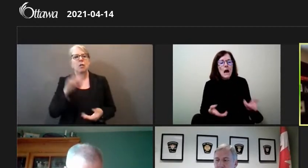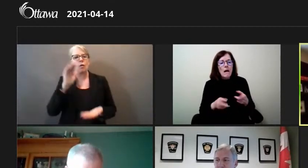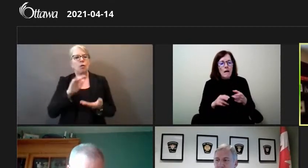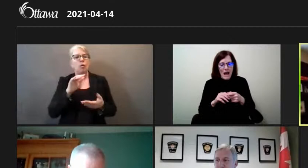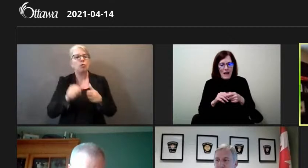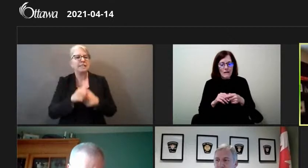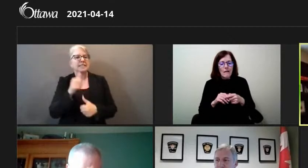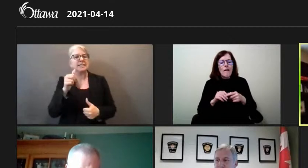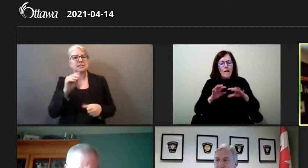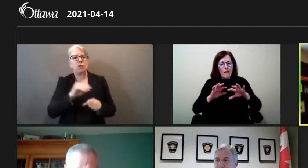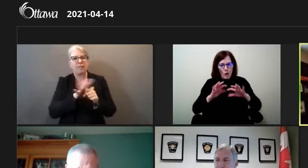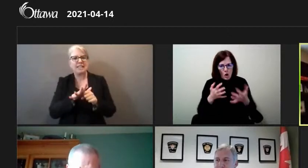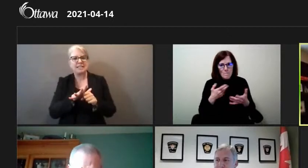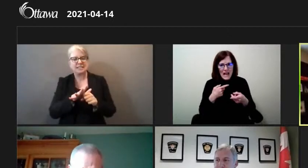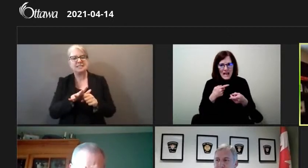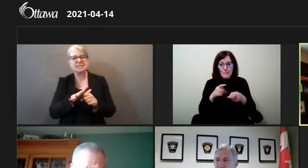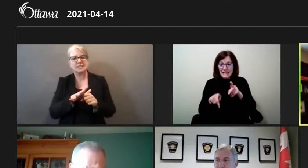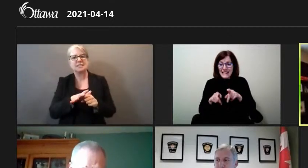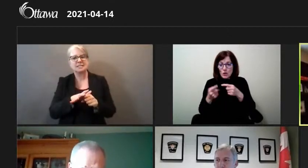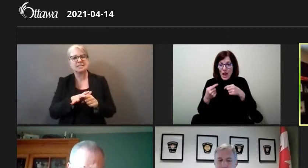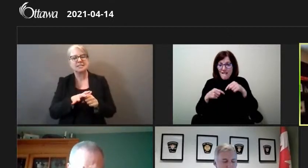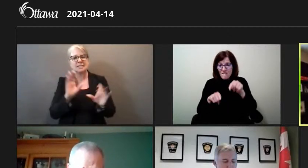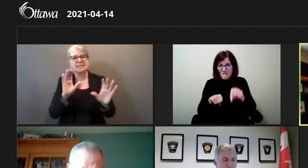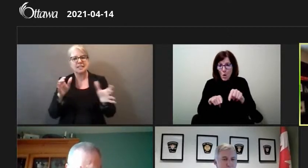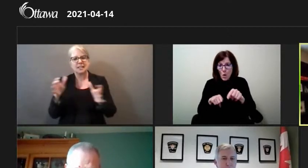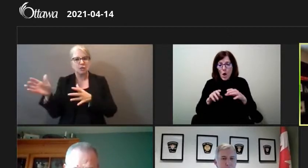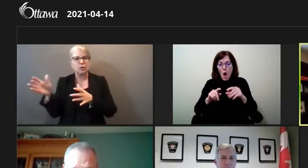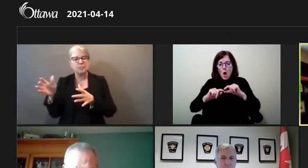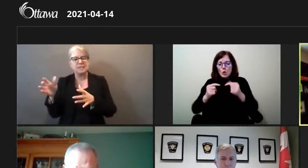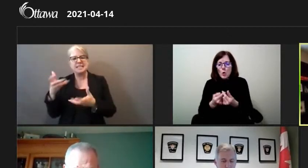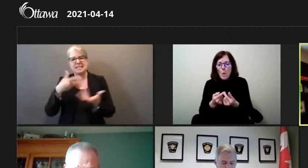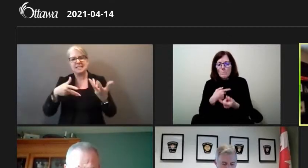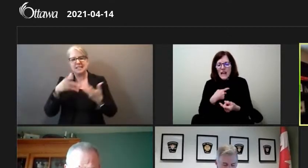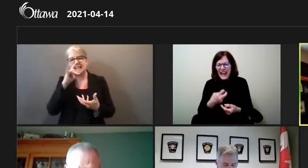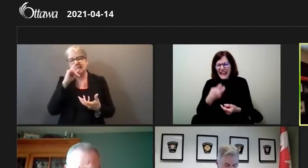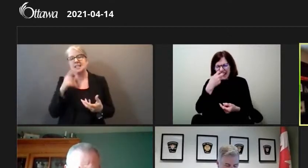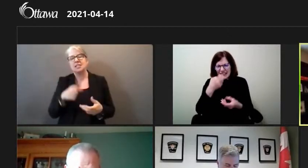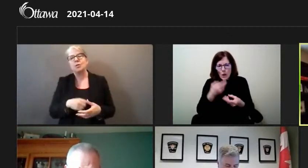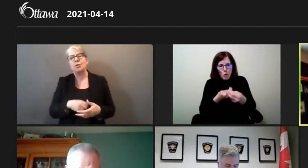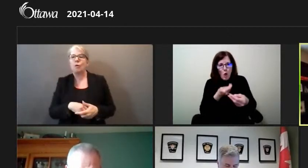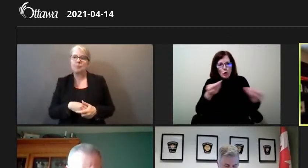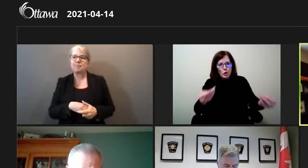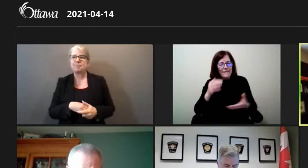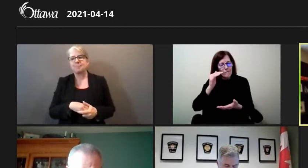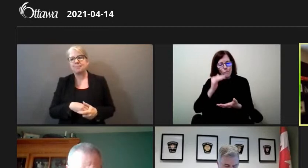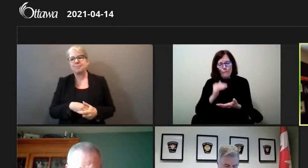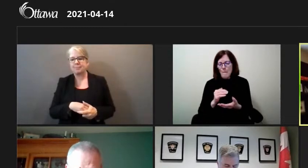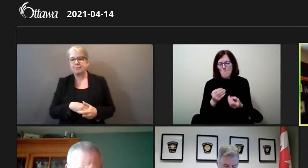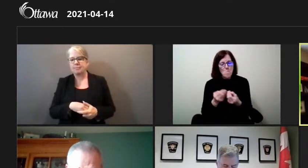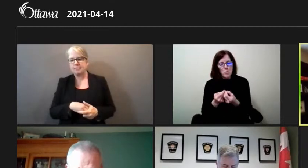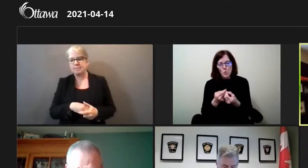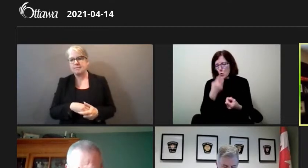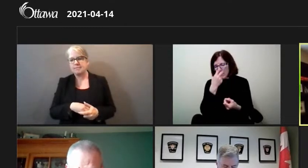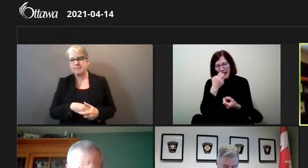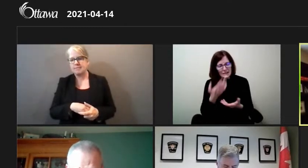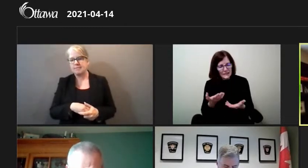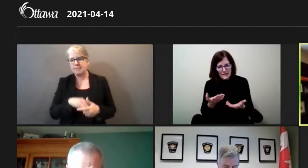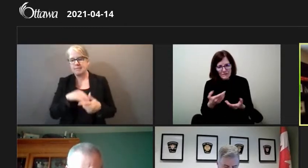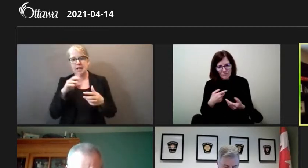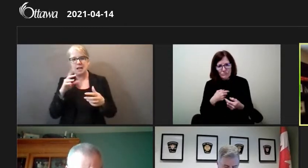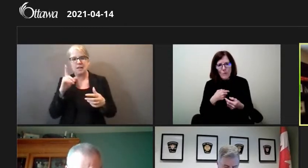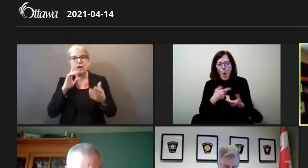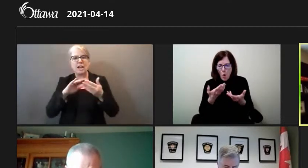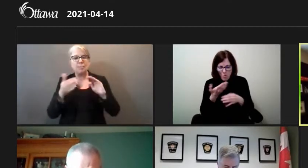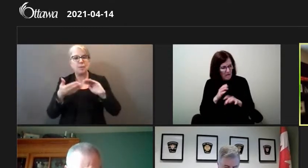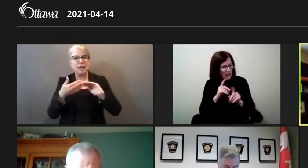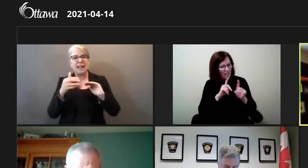so to speak. So I think that, you know, the sorts of community ambassador kind